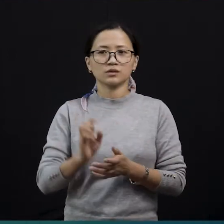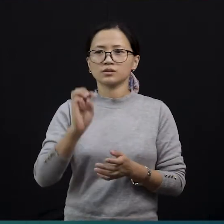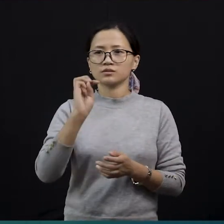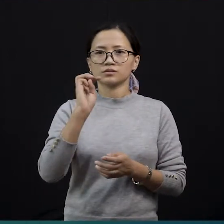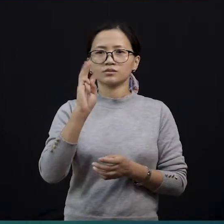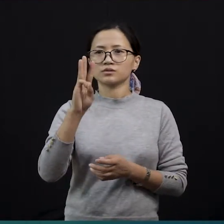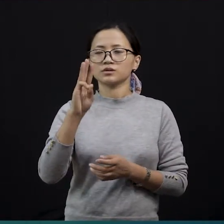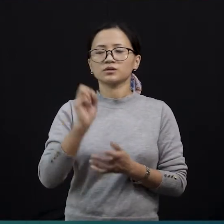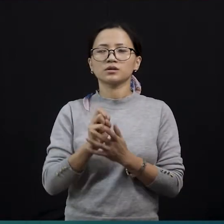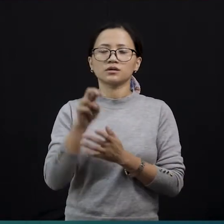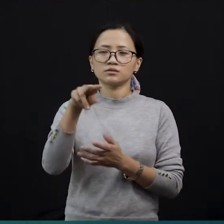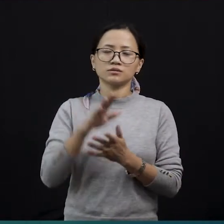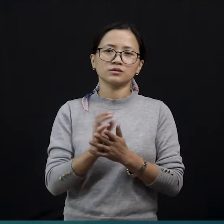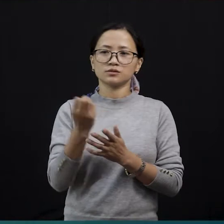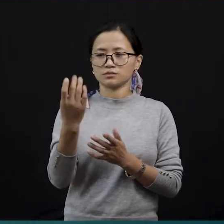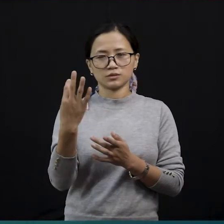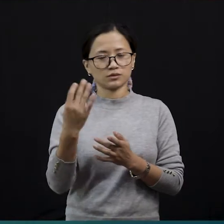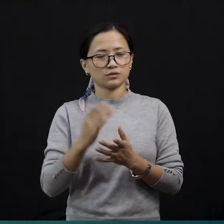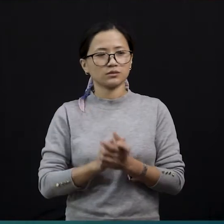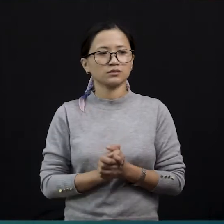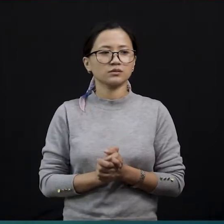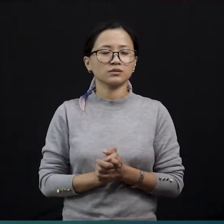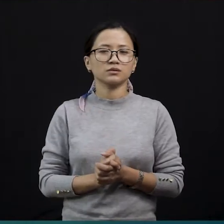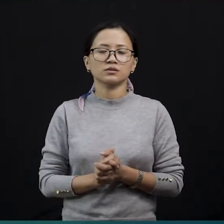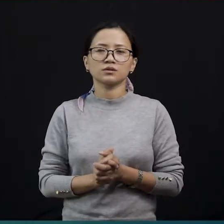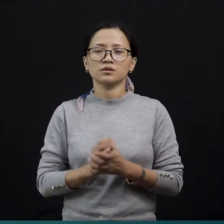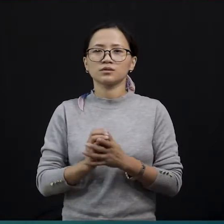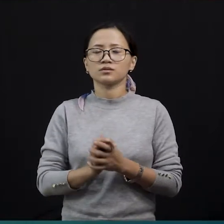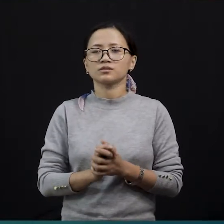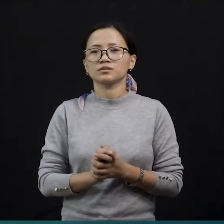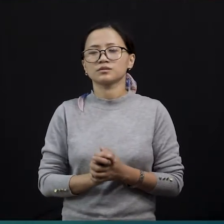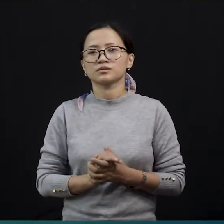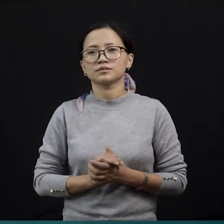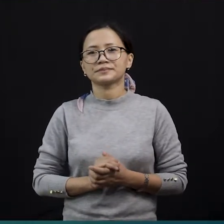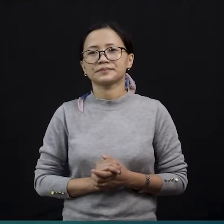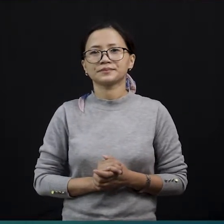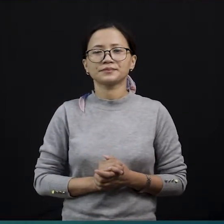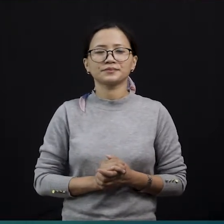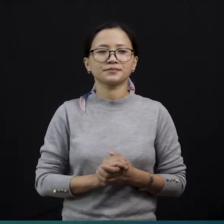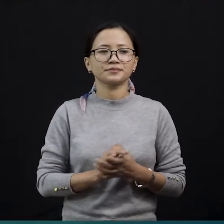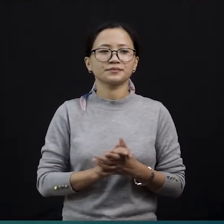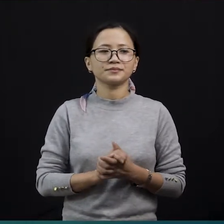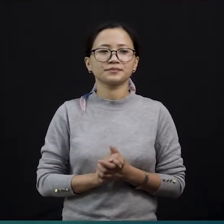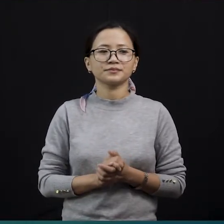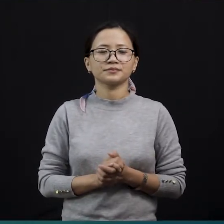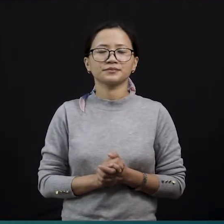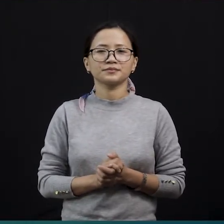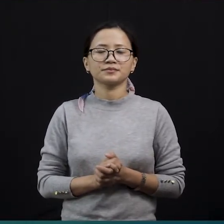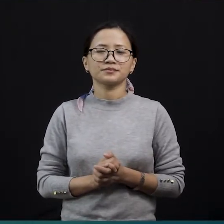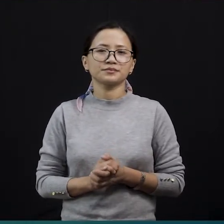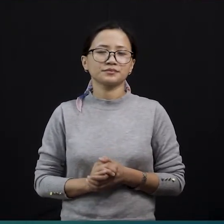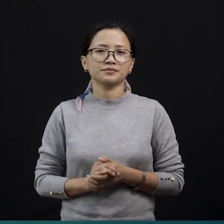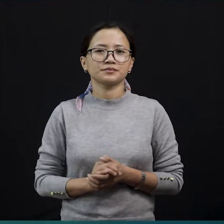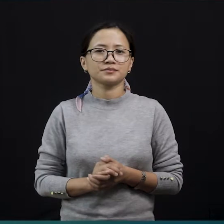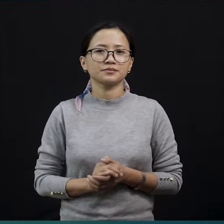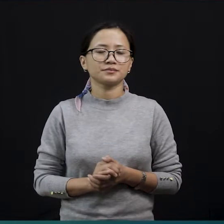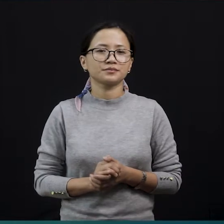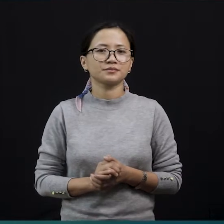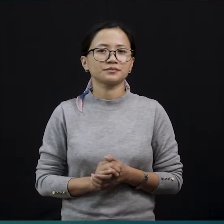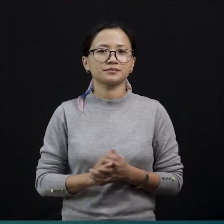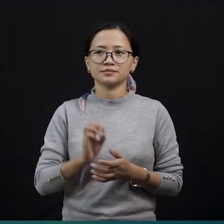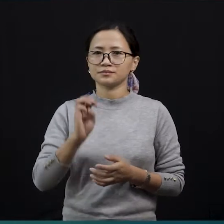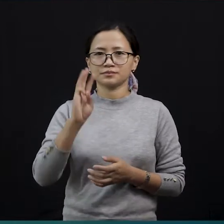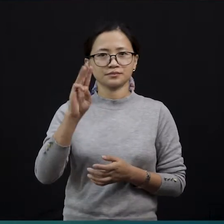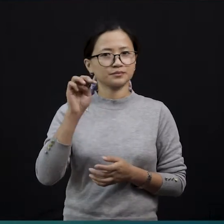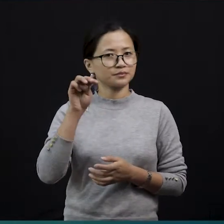300 minutes, right? Because 5, when you put below 0, 5 zeros are 0 and 5 6 are 30. So we got